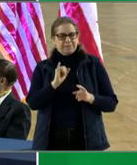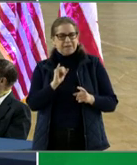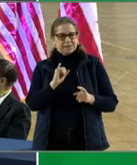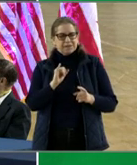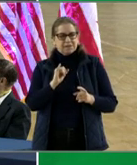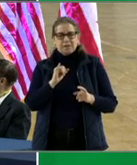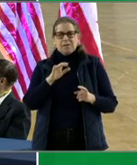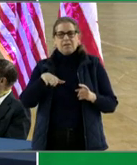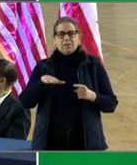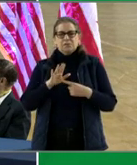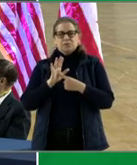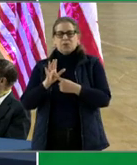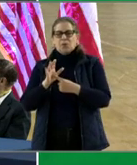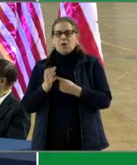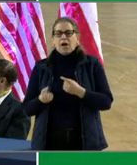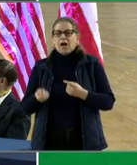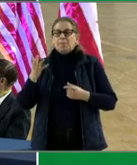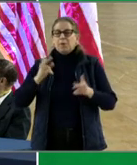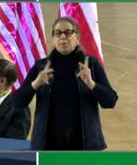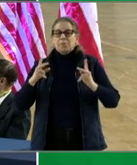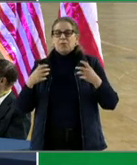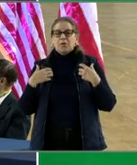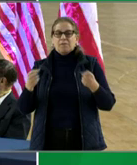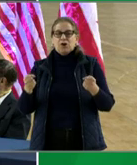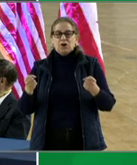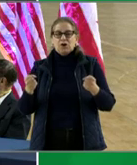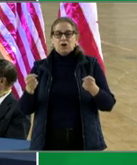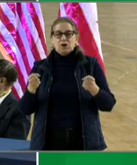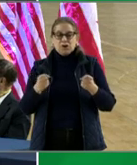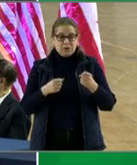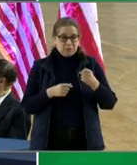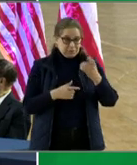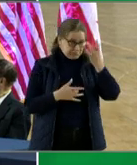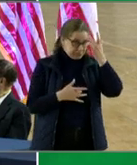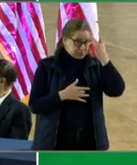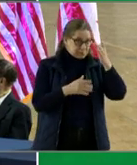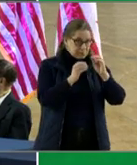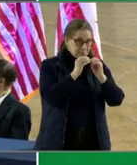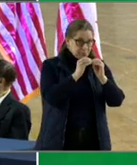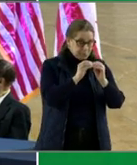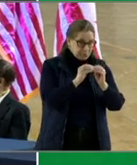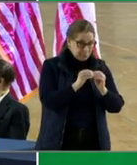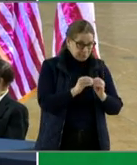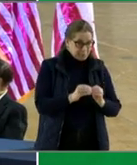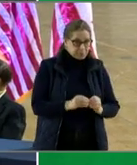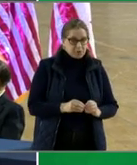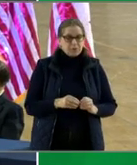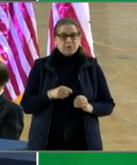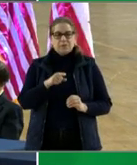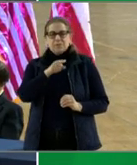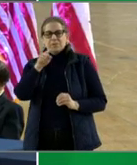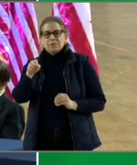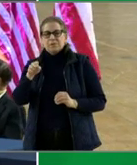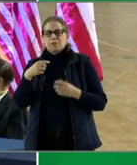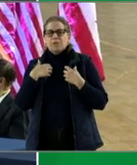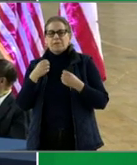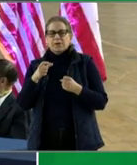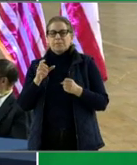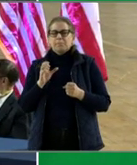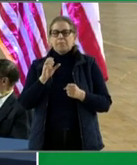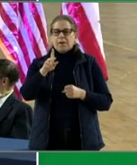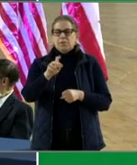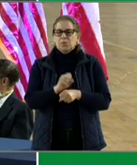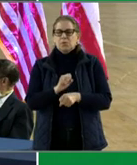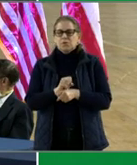who will have had this experience, who will have recovered and gotten back to life. And people